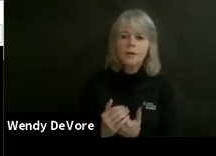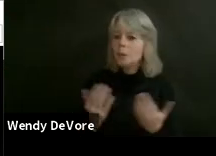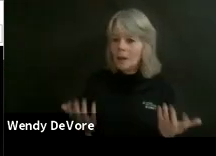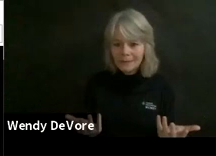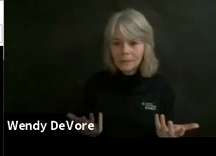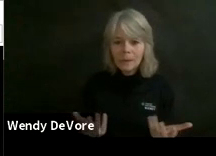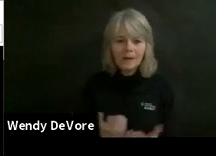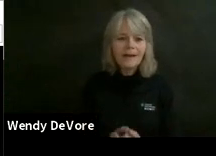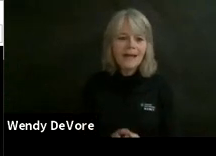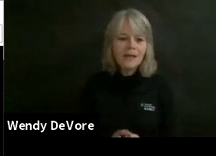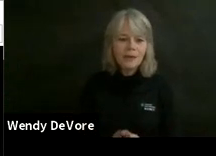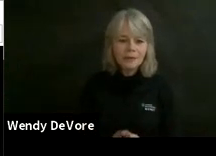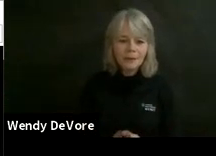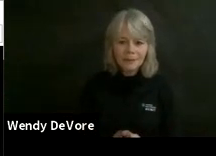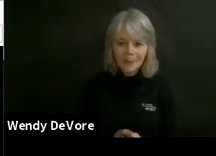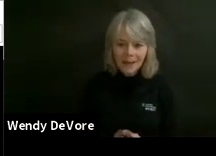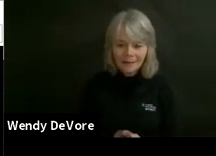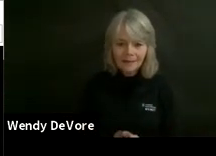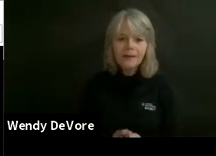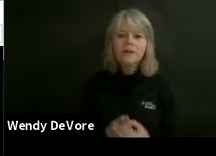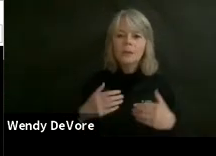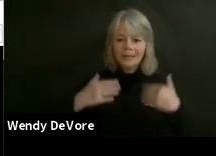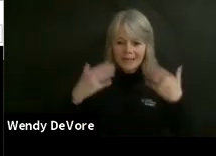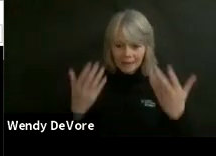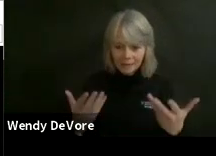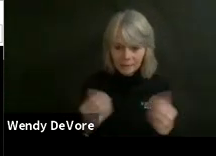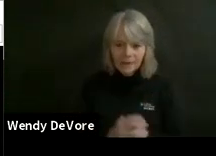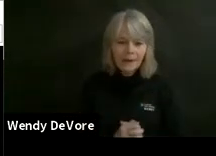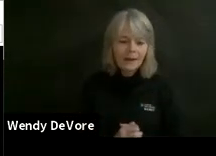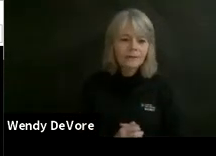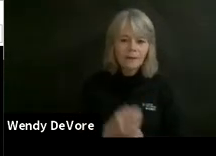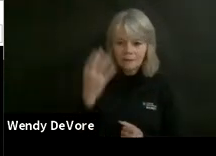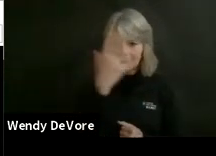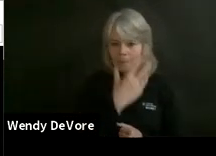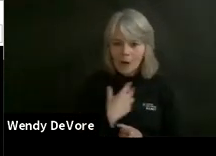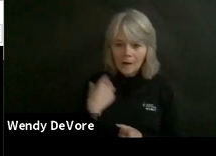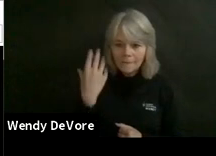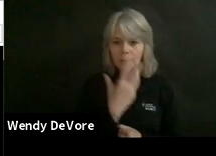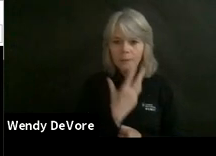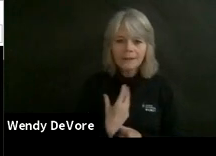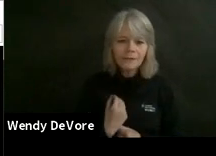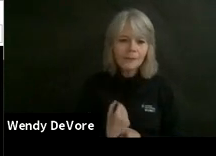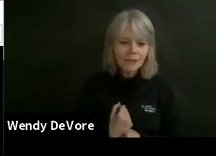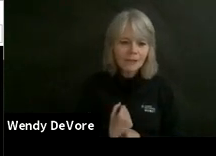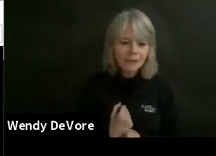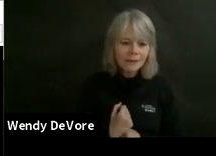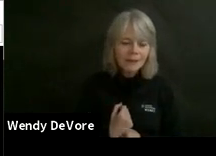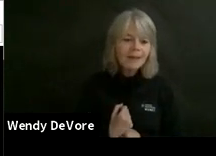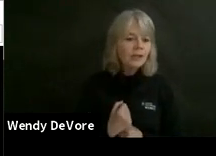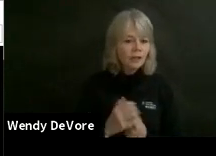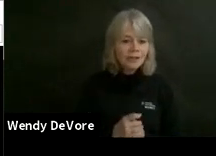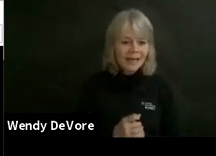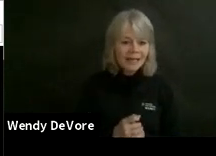Also, you'll want to wear a transparent mask. So again, so they can access all visual information.